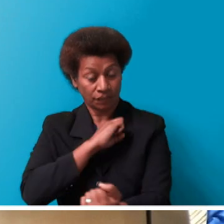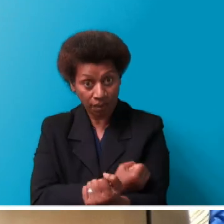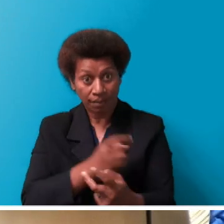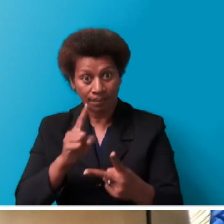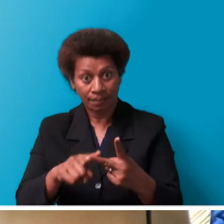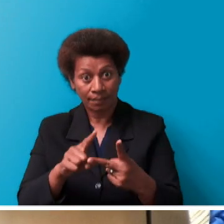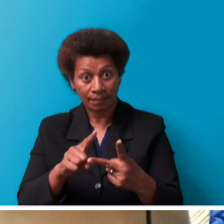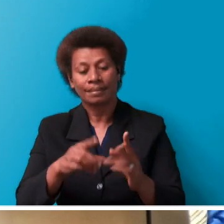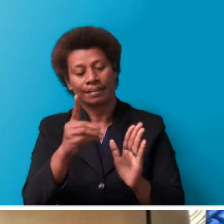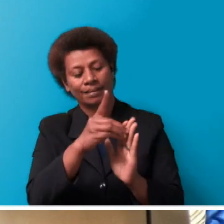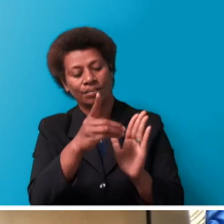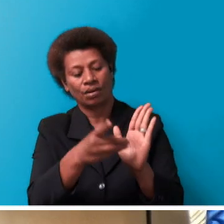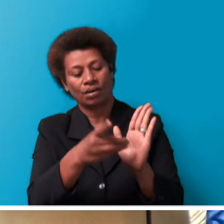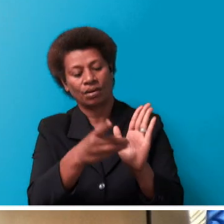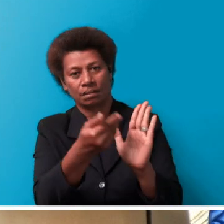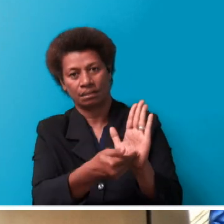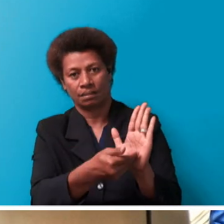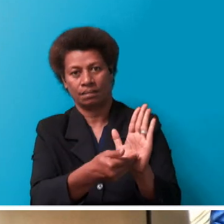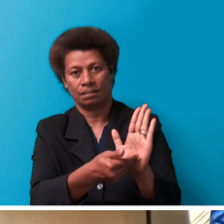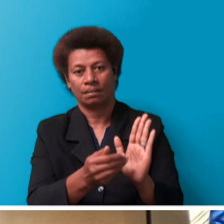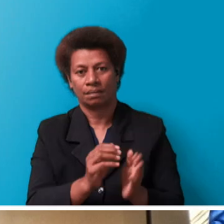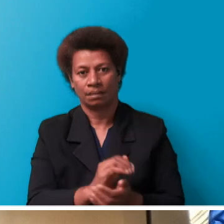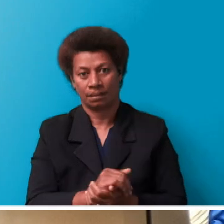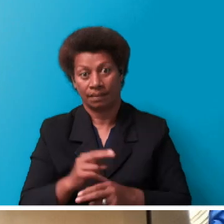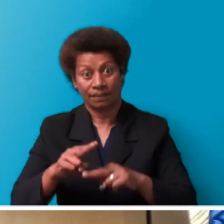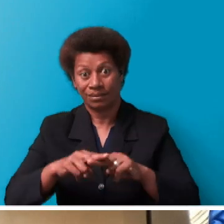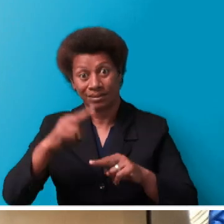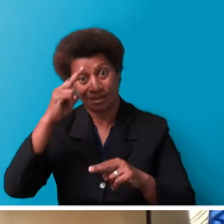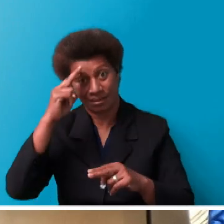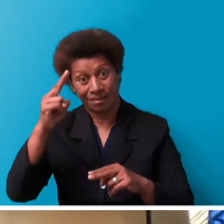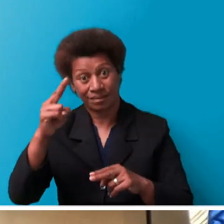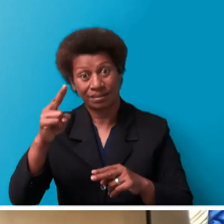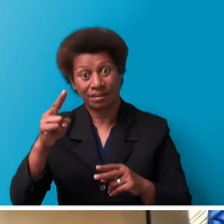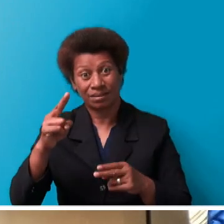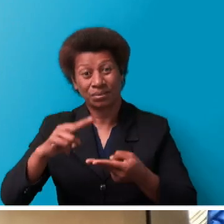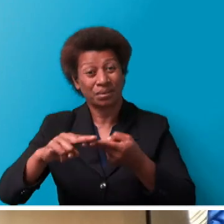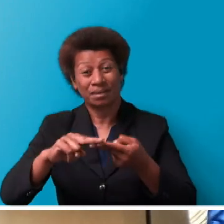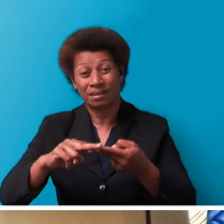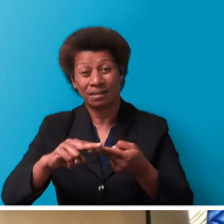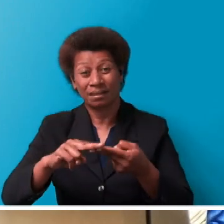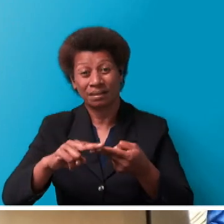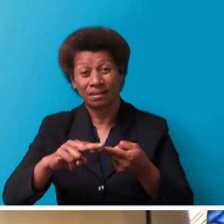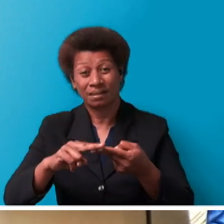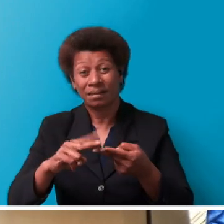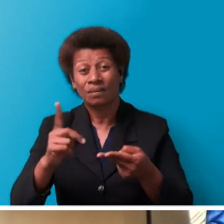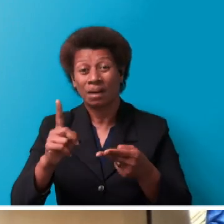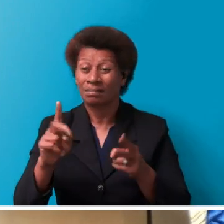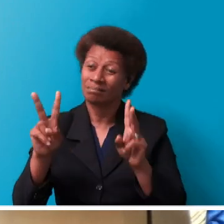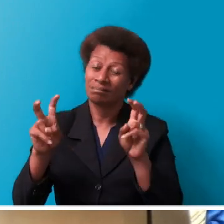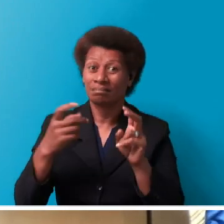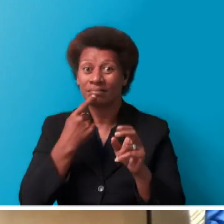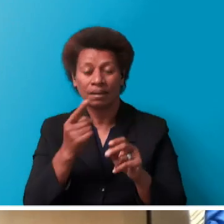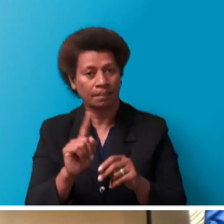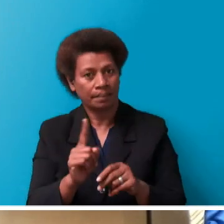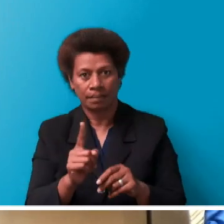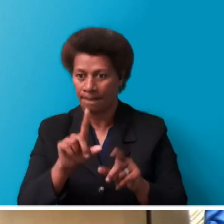democracy. A Fiji where national unity is not a slogan, but a lived reality. A